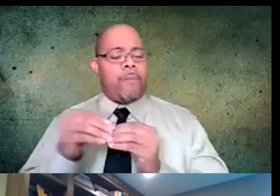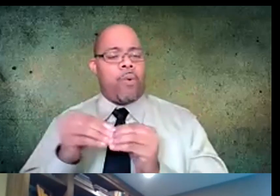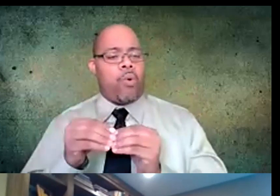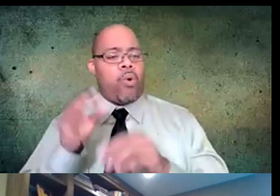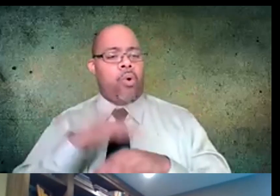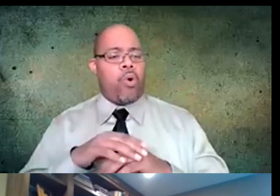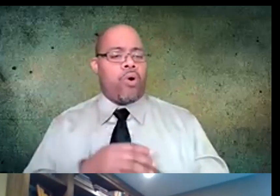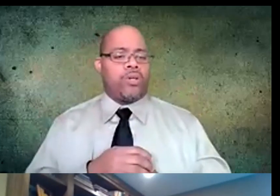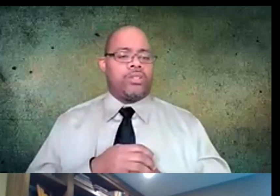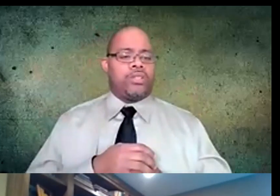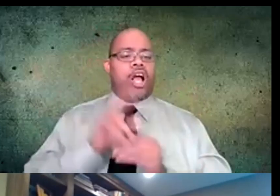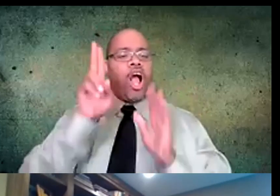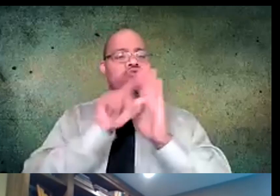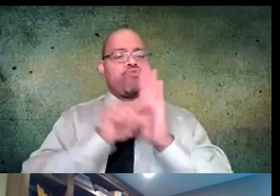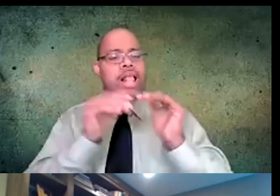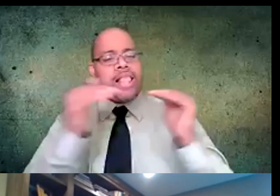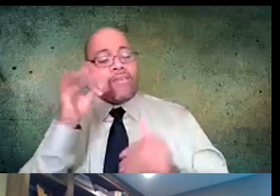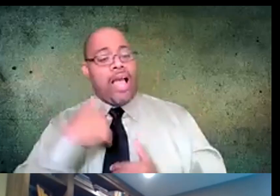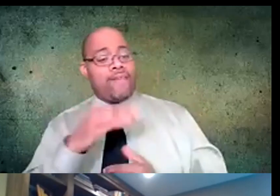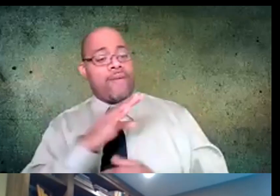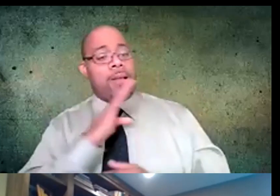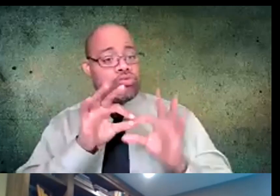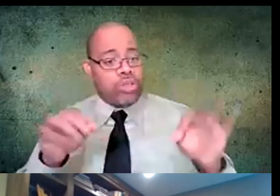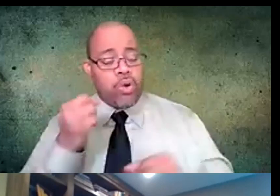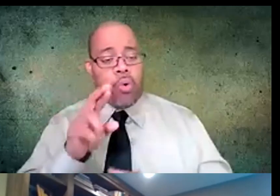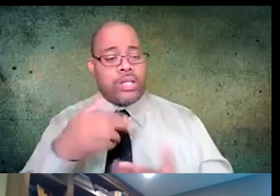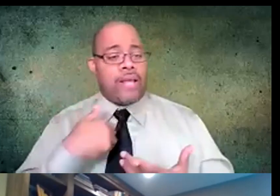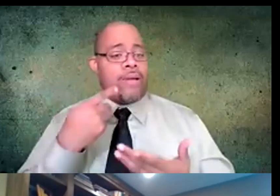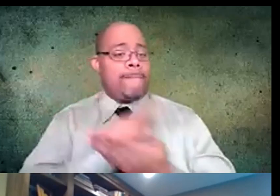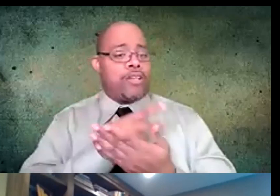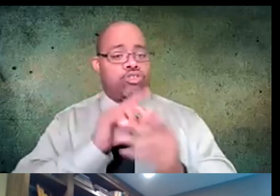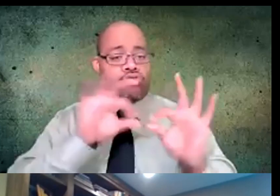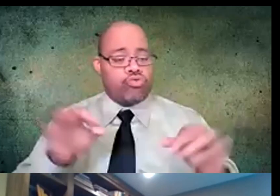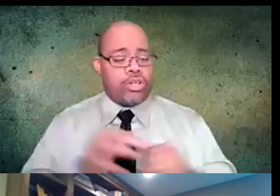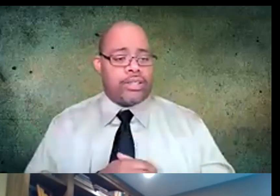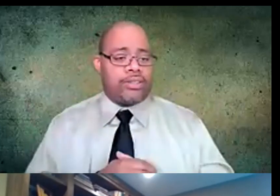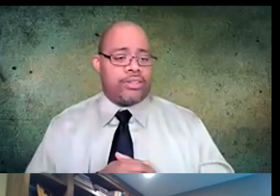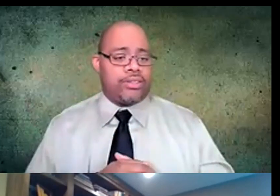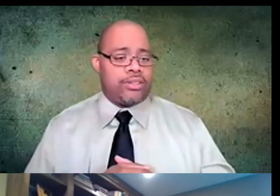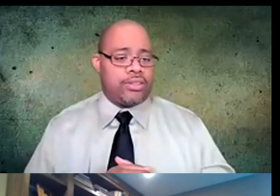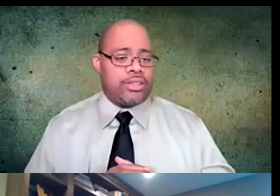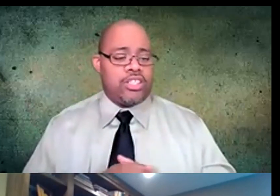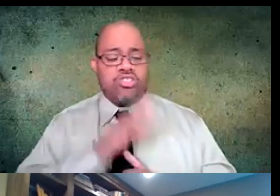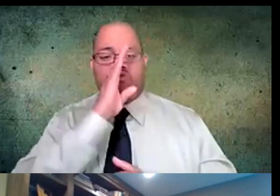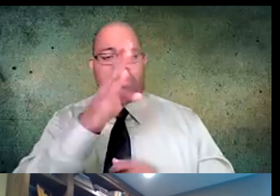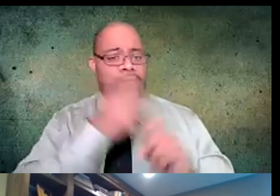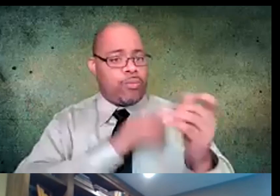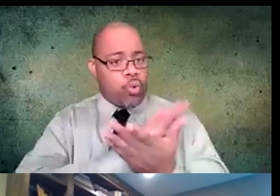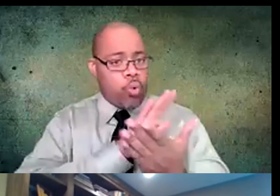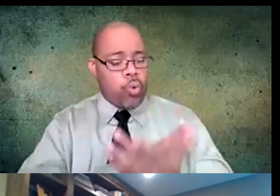the undergraduate level. So whether you have a bachelor degree or let's say a master degree, straight out of